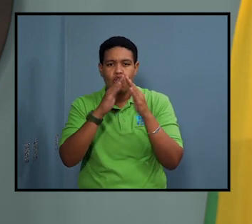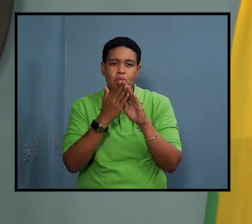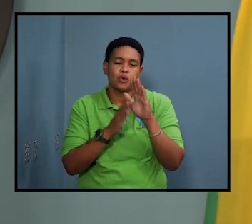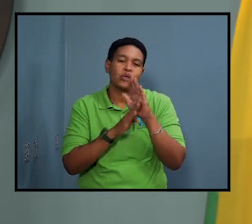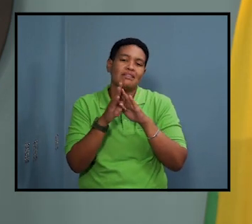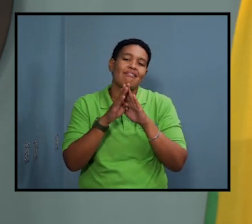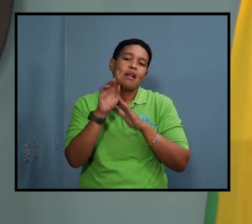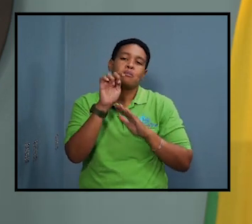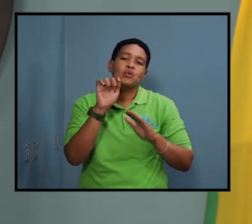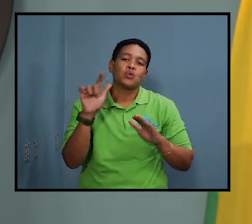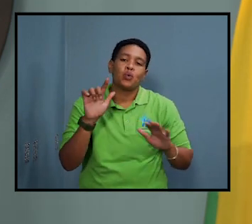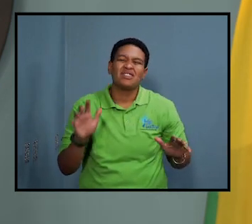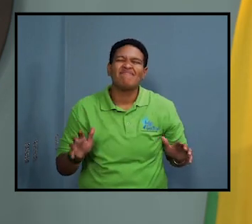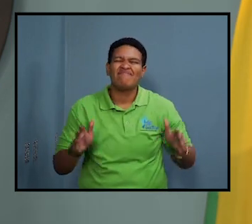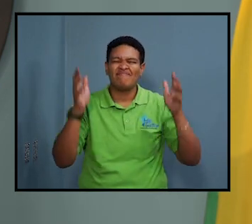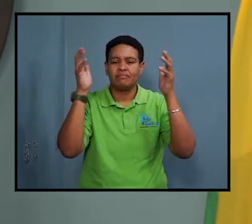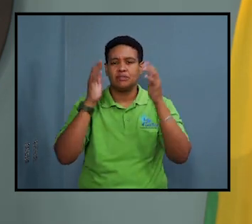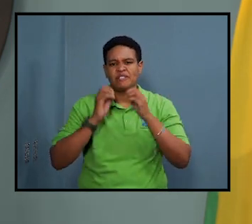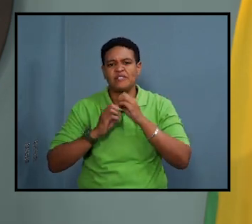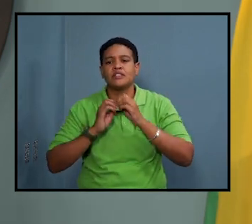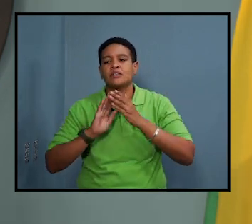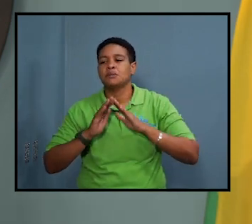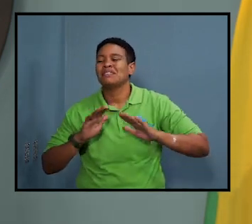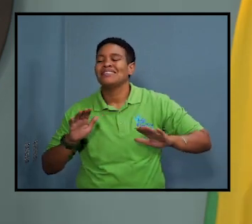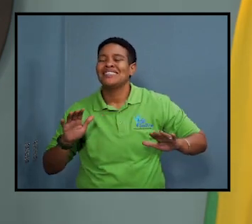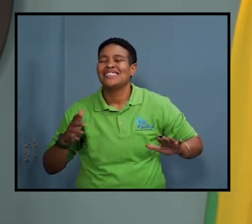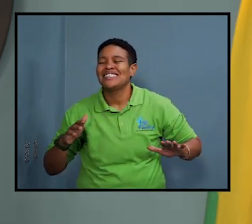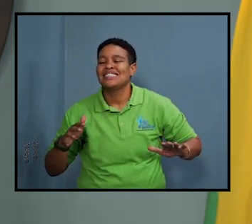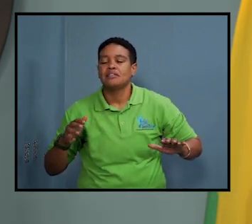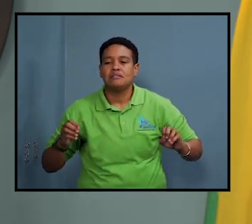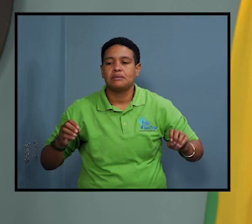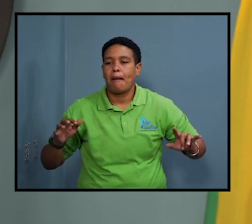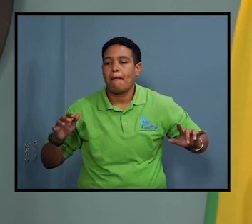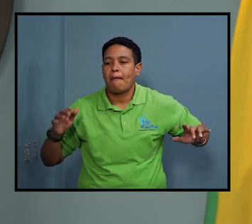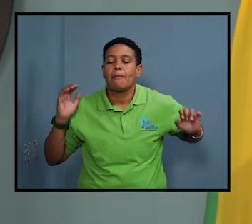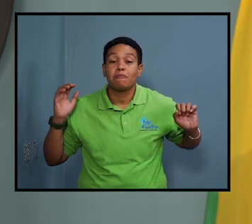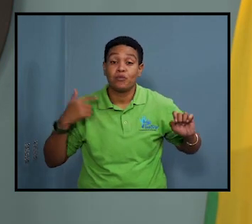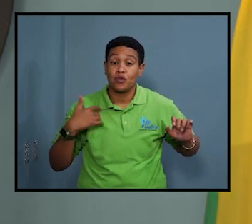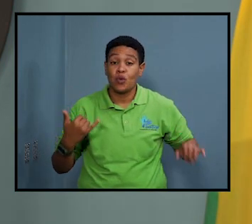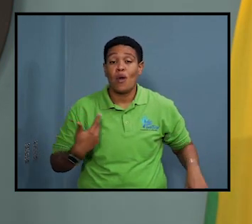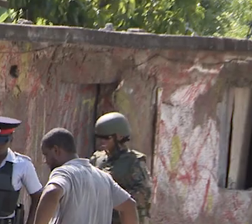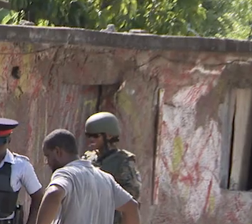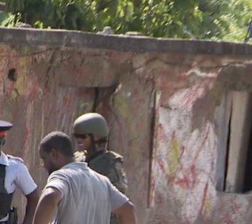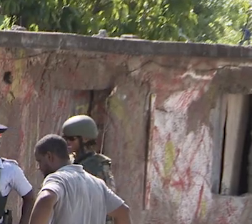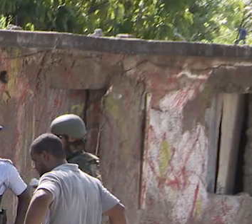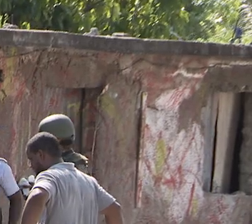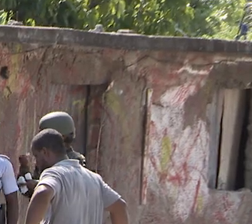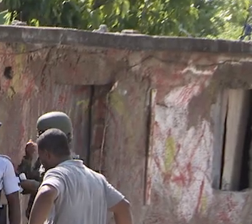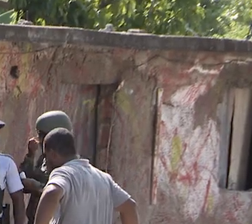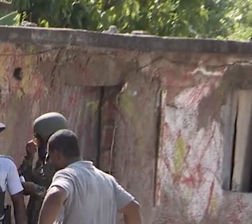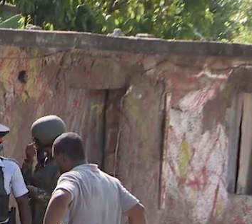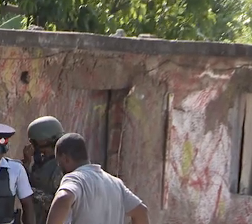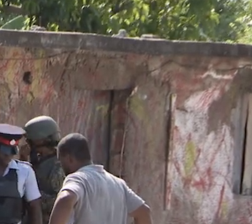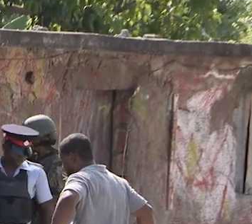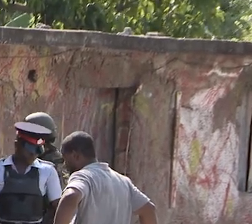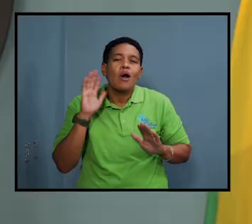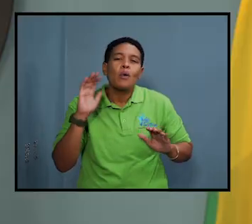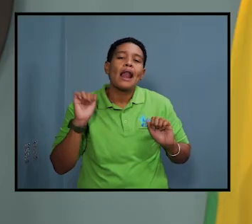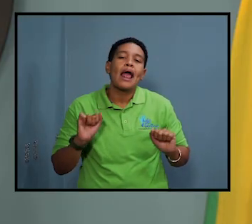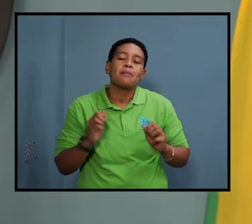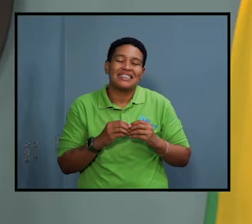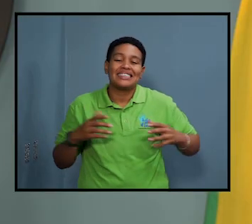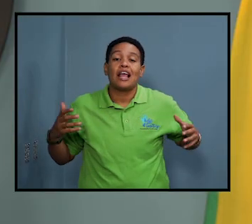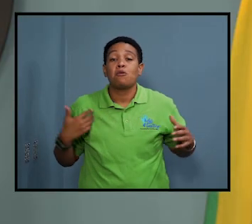tool. We now have 5 zones of special operations. We have targeted 20